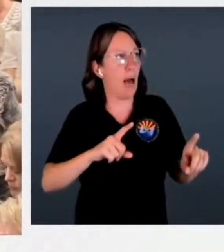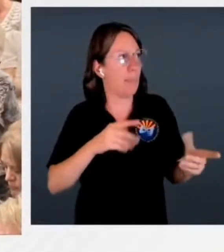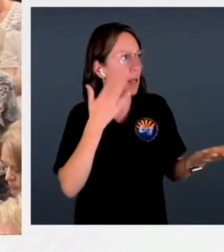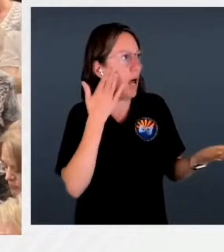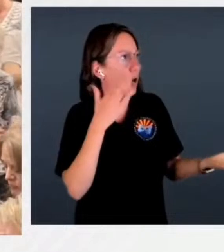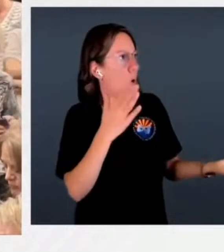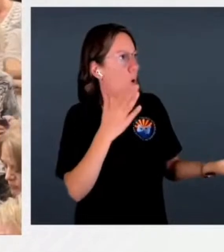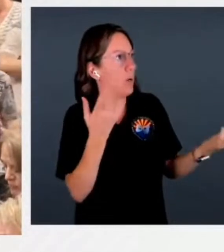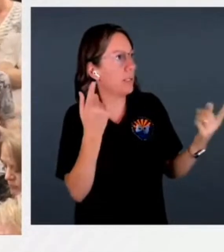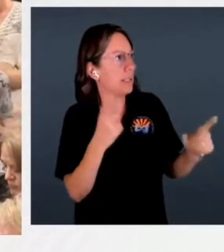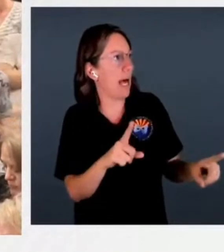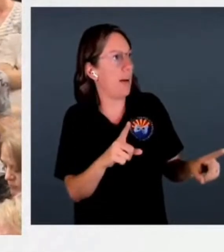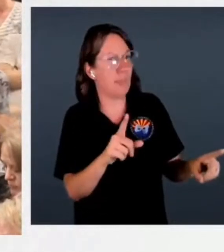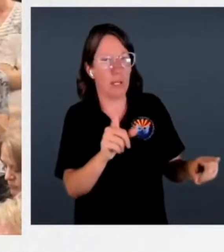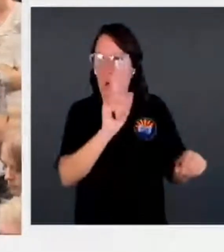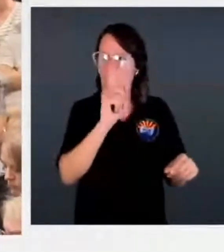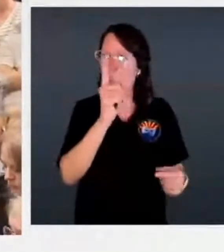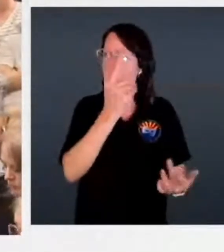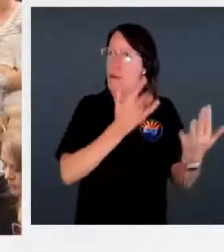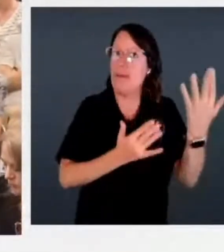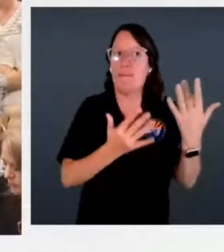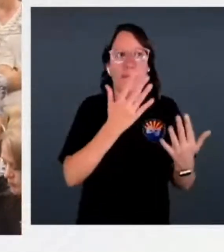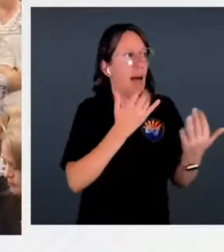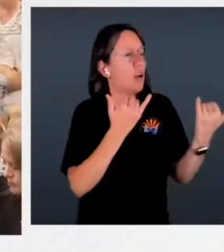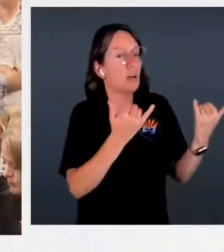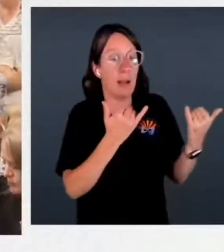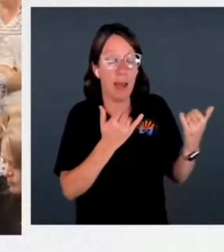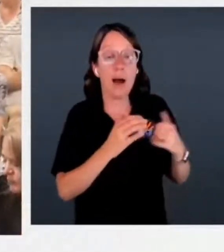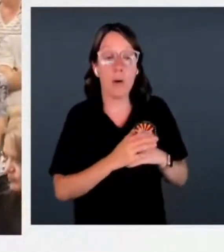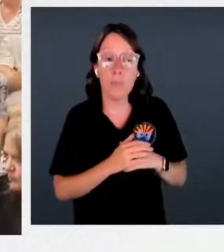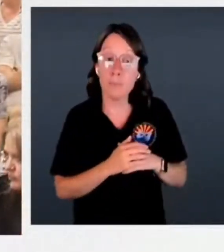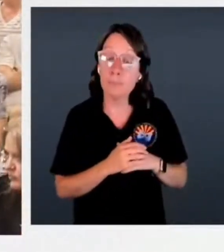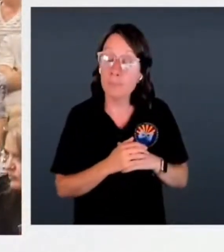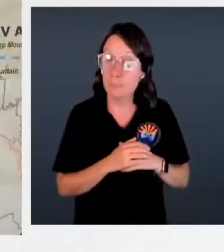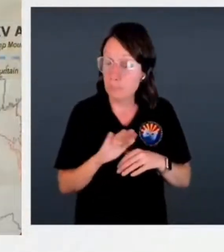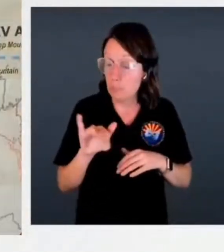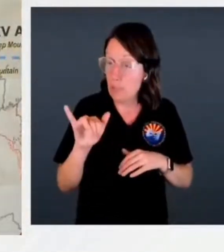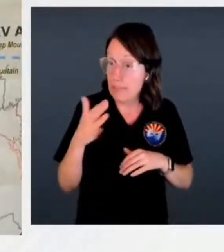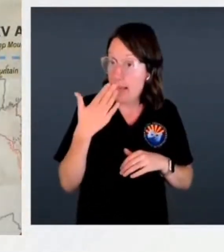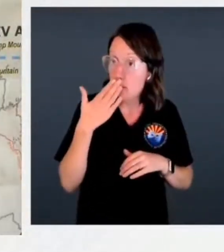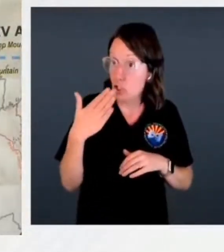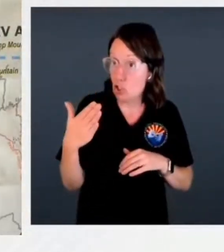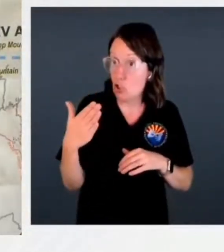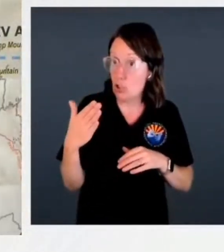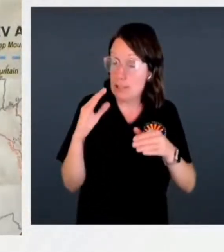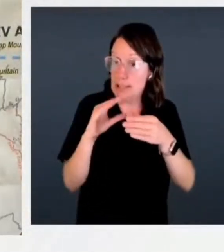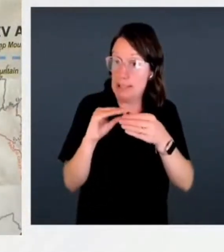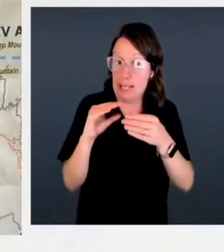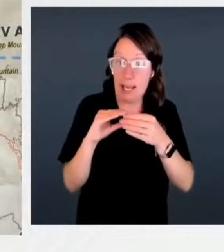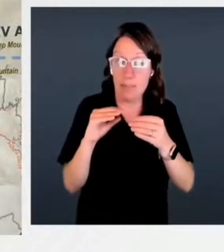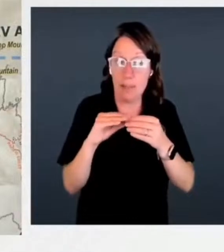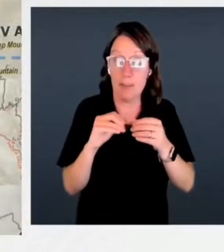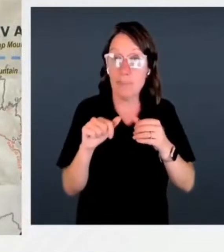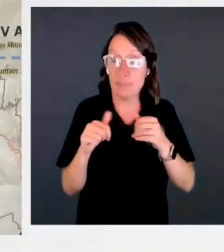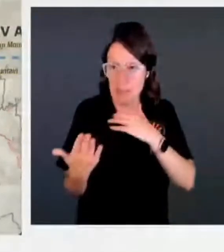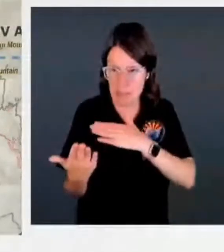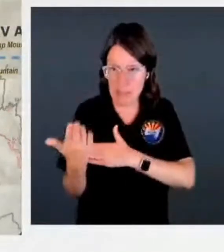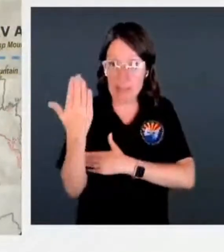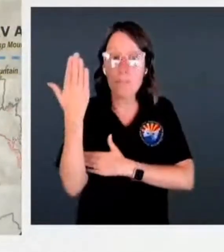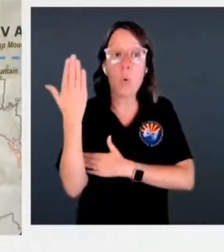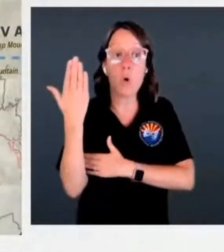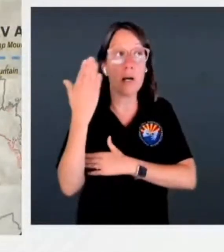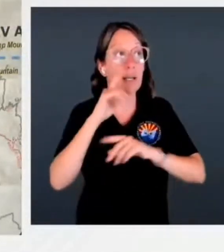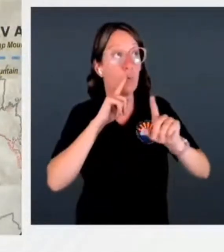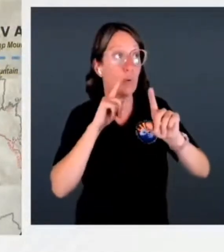fire or where it is. Okay, that's a good statement. So this morning we really wrapped up. We've been ordering resources. We actually